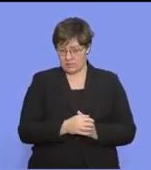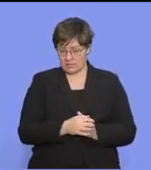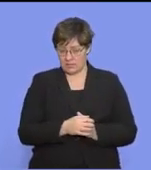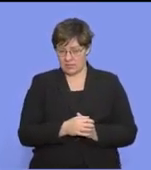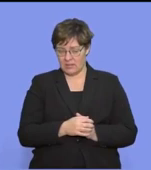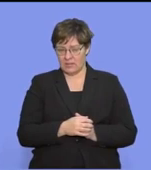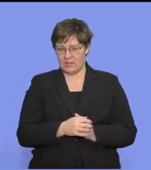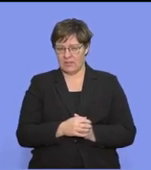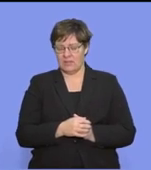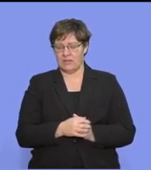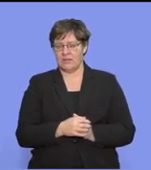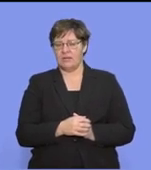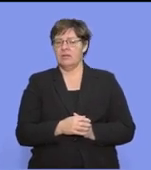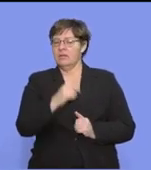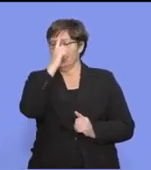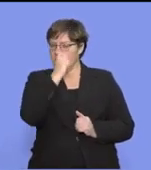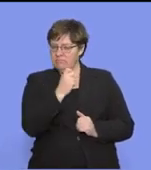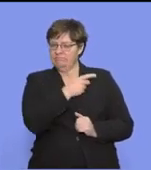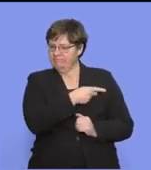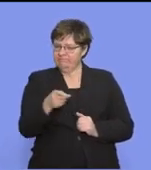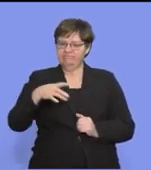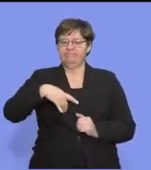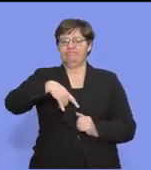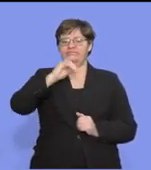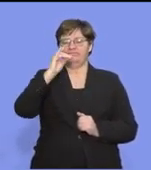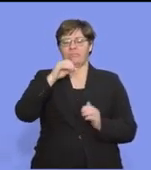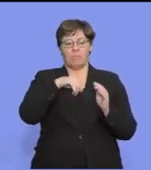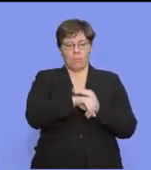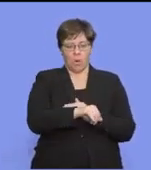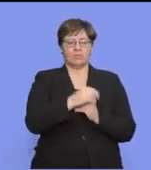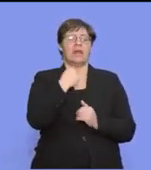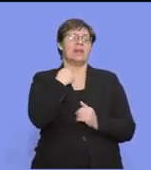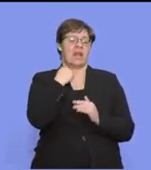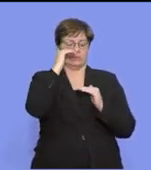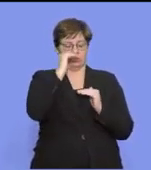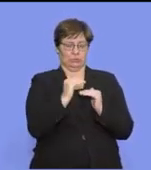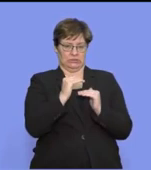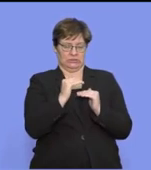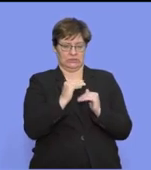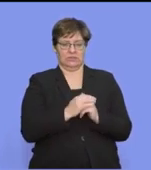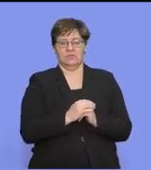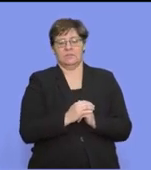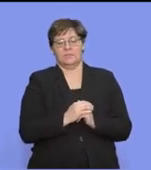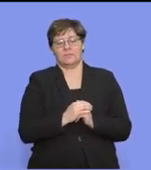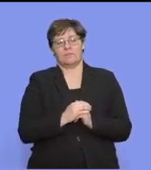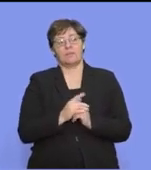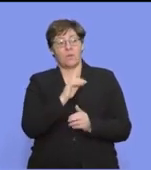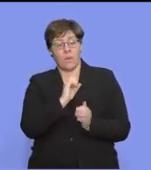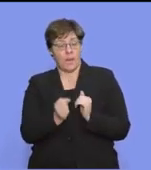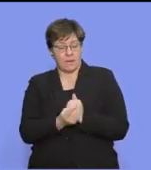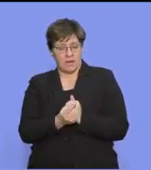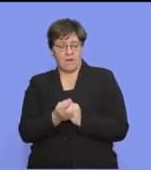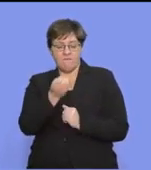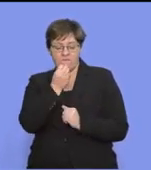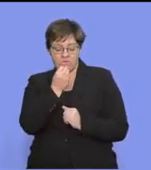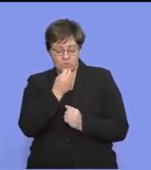ground. So he believed that all giraffes were born with short necks, and what happened is once the